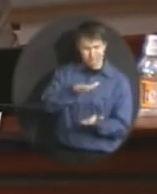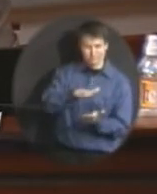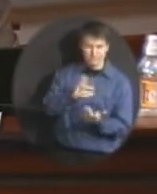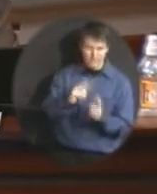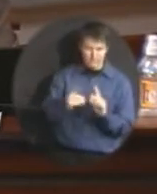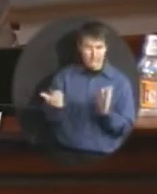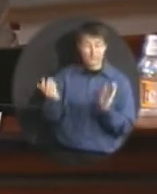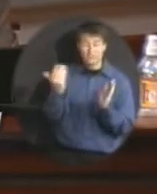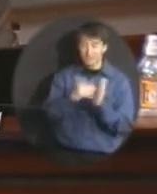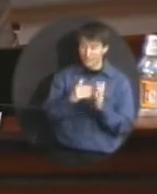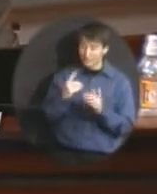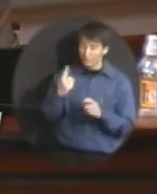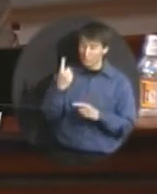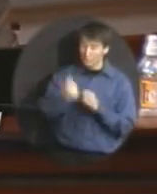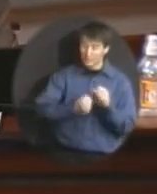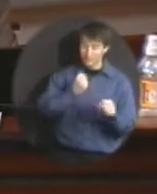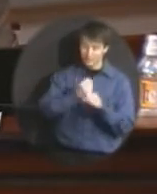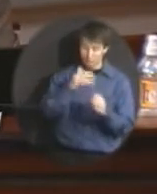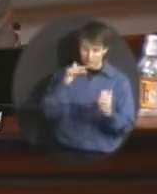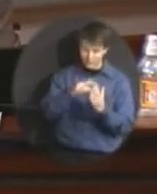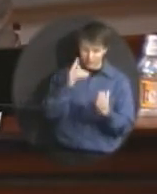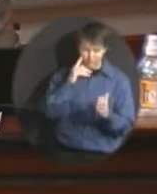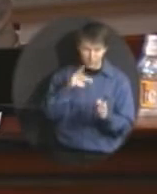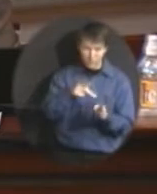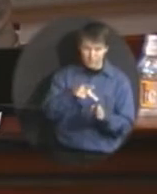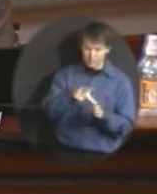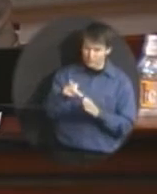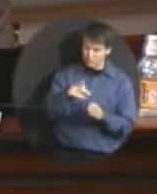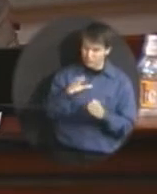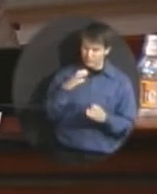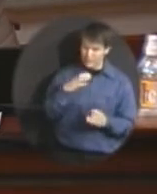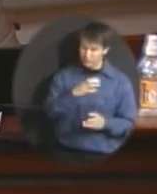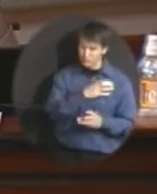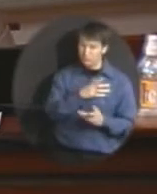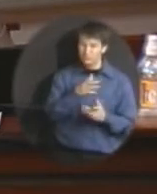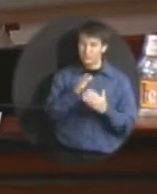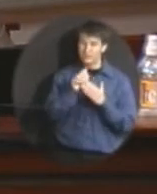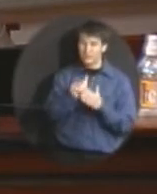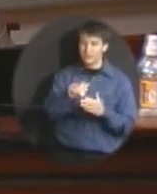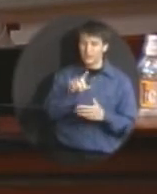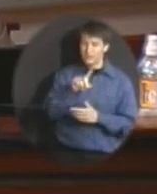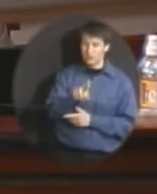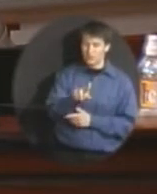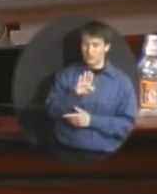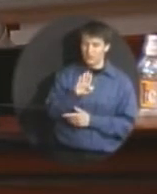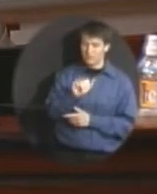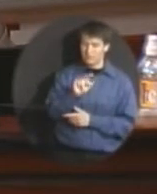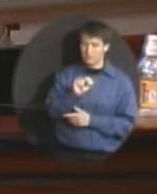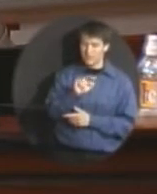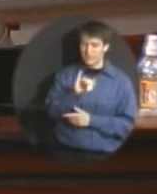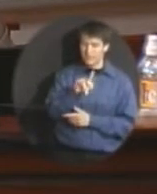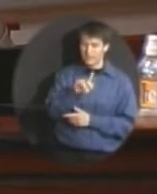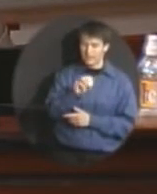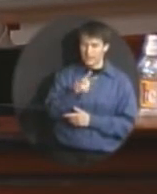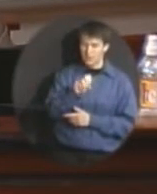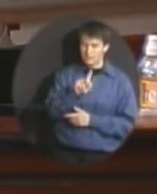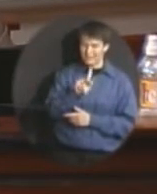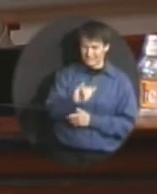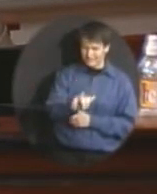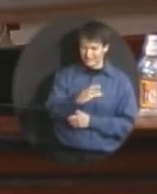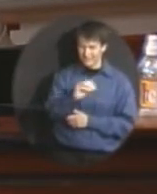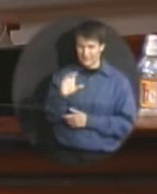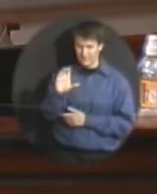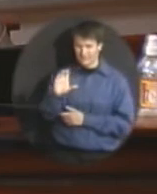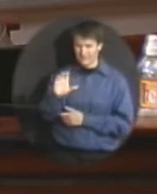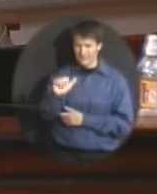a year-long study during professional counsel led by Dr. Banikowski and Kaylin Kendall to just look at